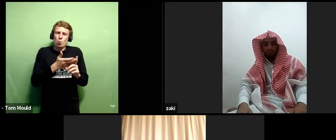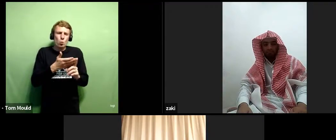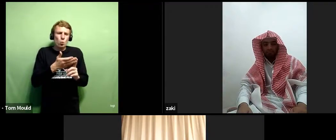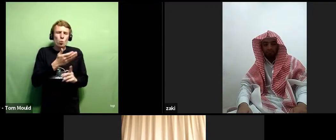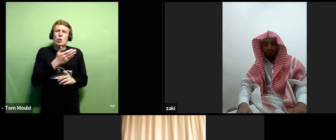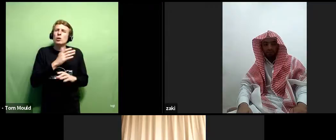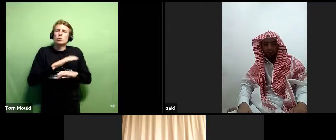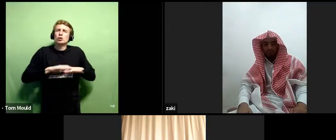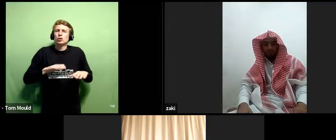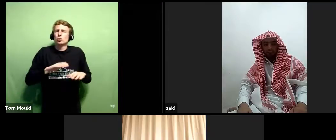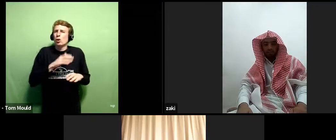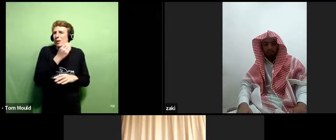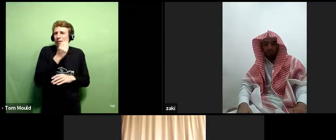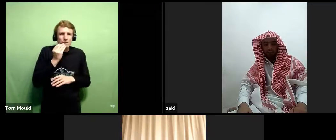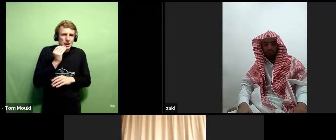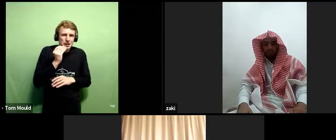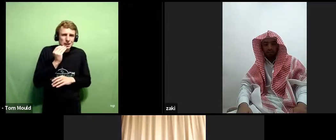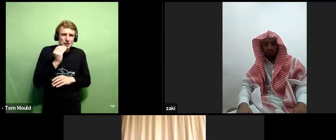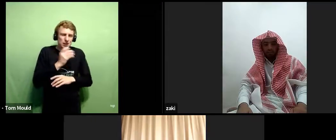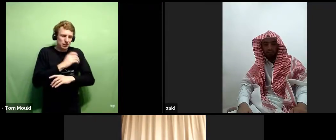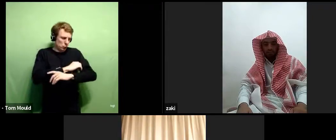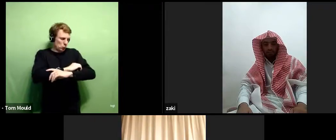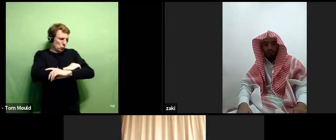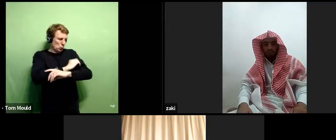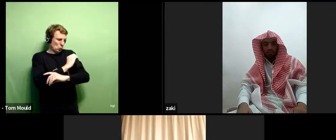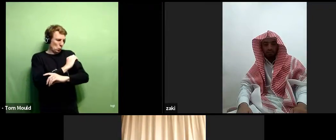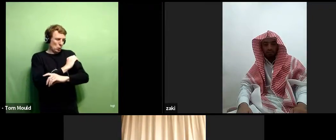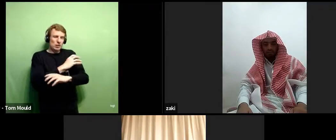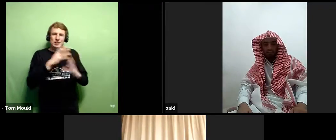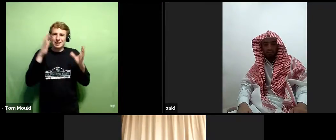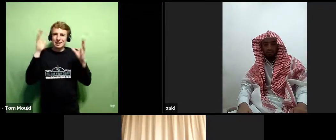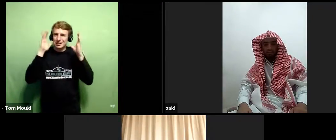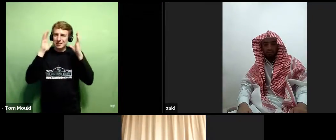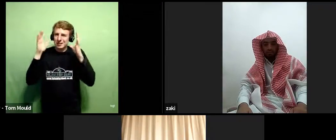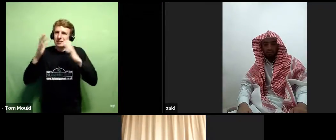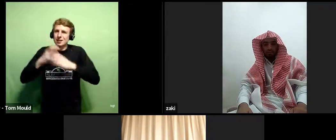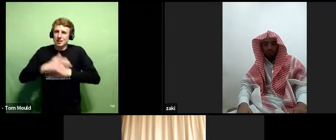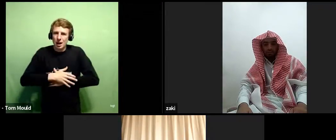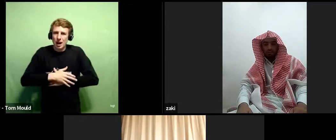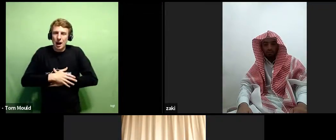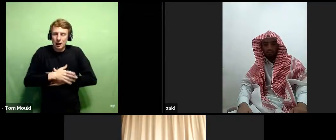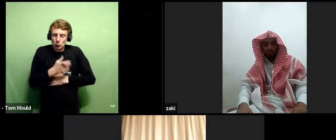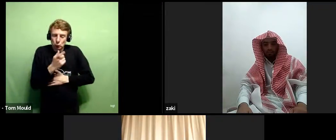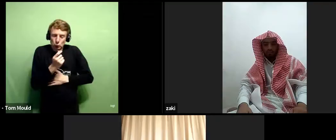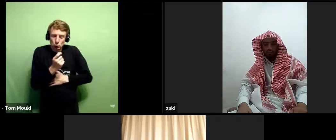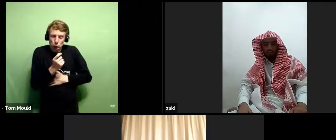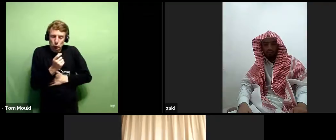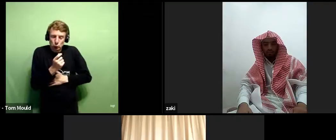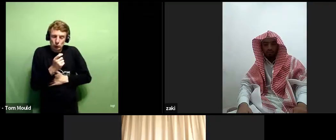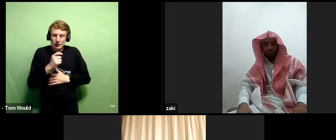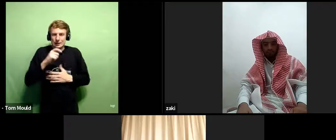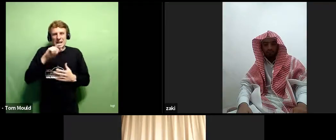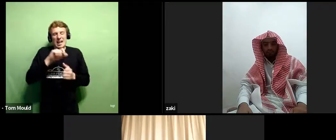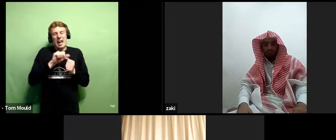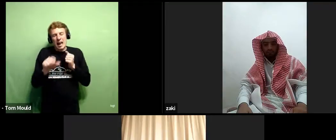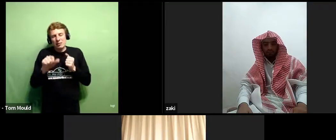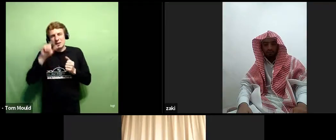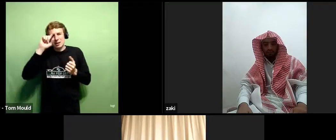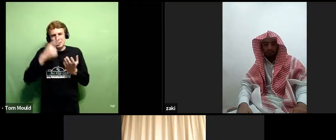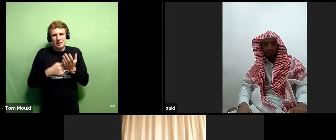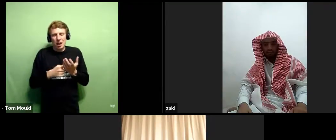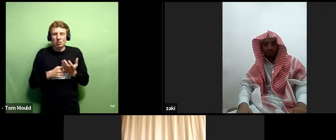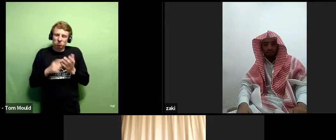the salah is about to be prayed, then they make the intention to fast, this is not correct. Rather,